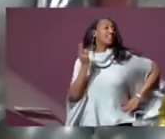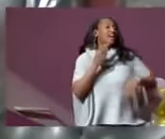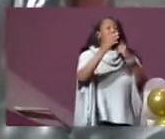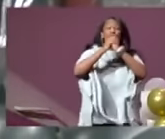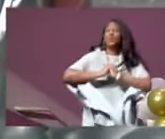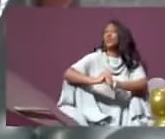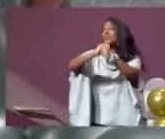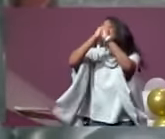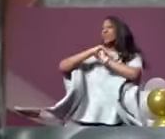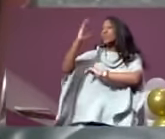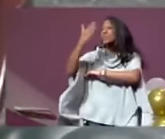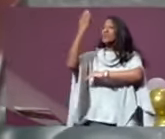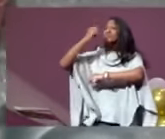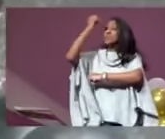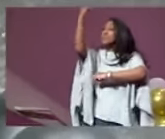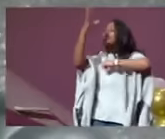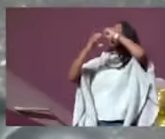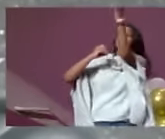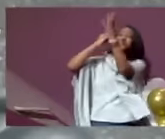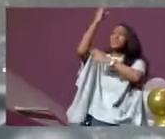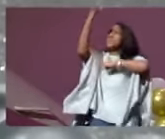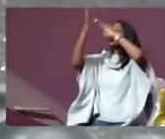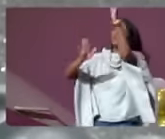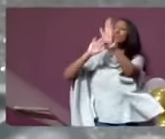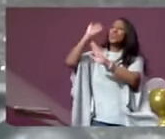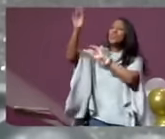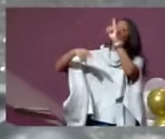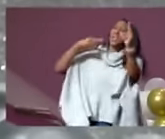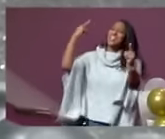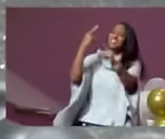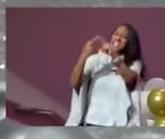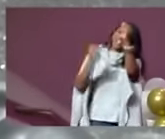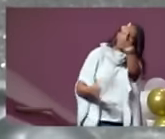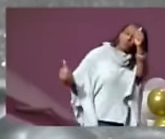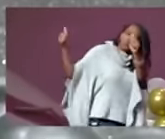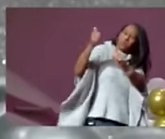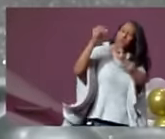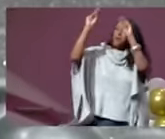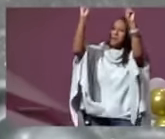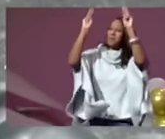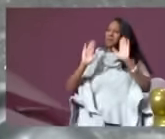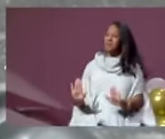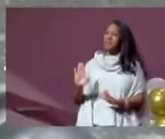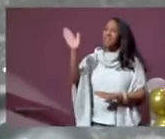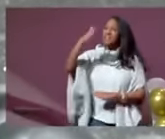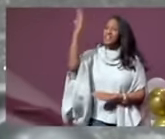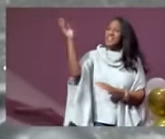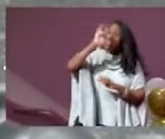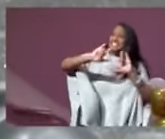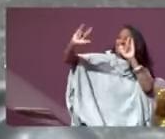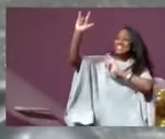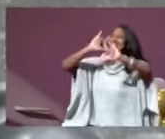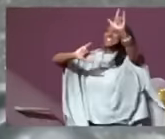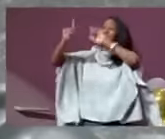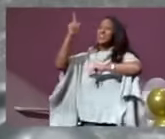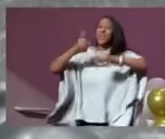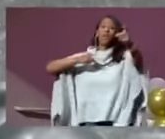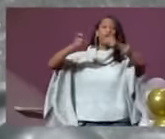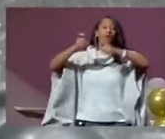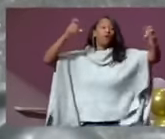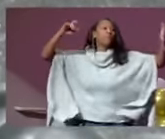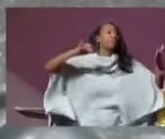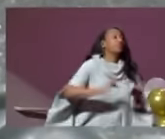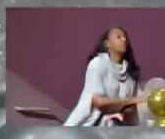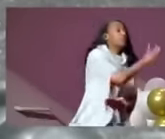worship you, to praise you. We lift up your name. We magnify you. We love you. Have your way and be